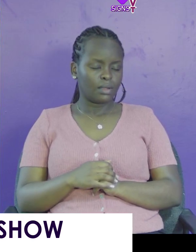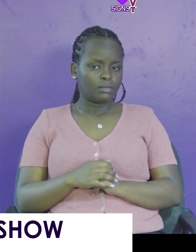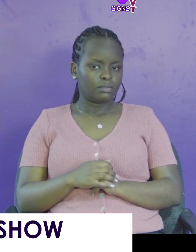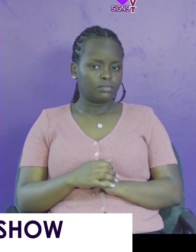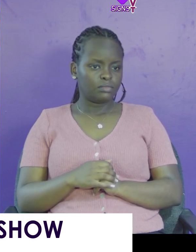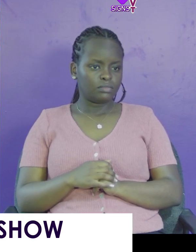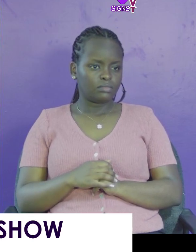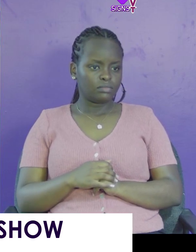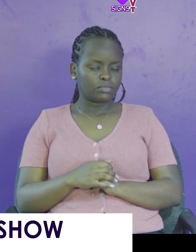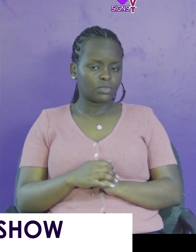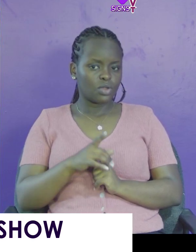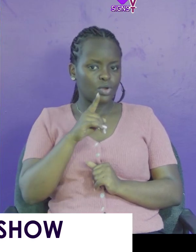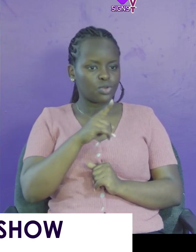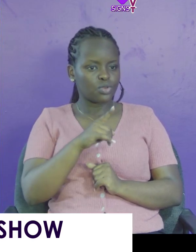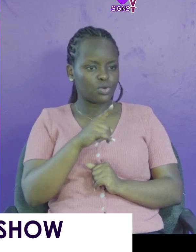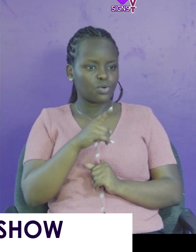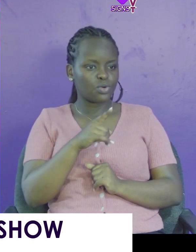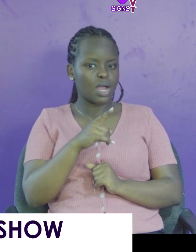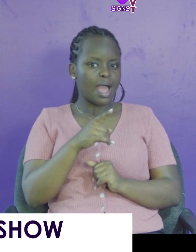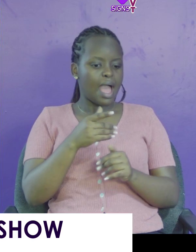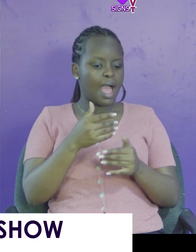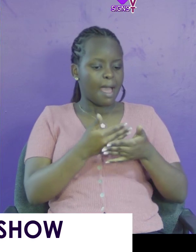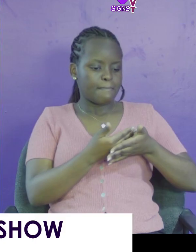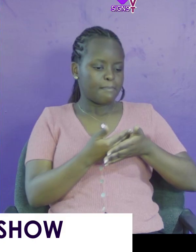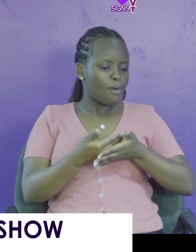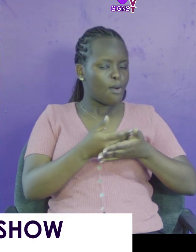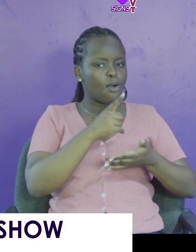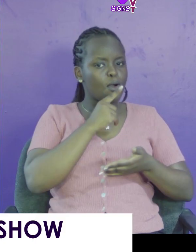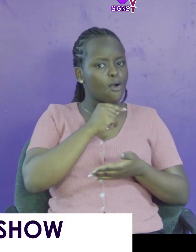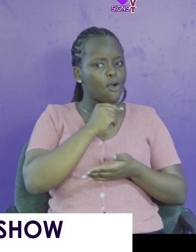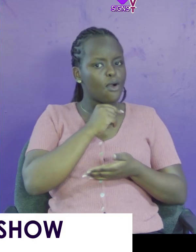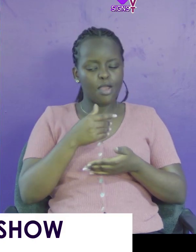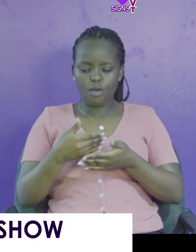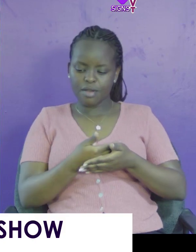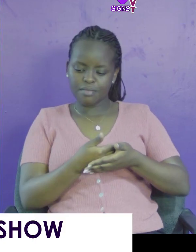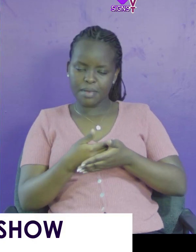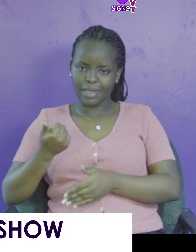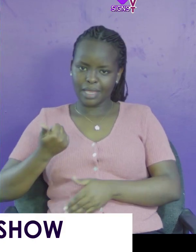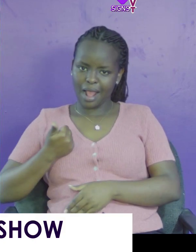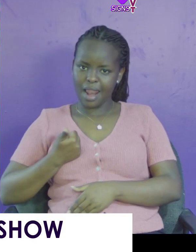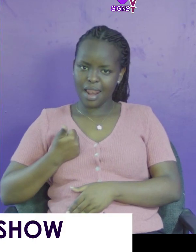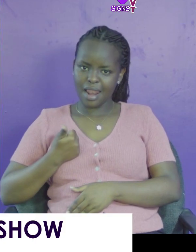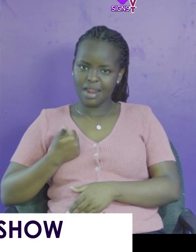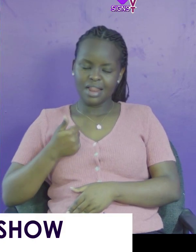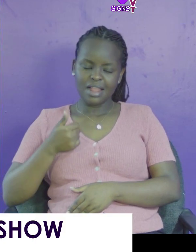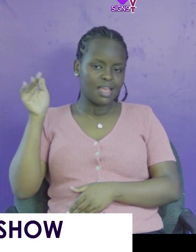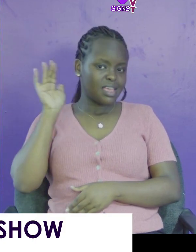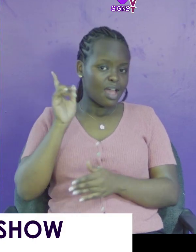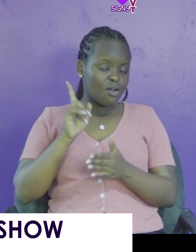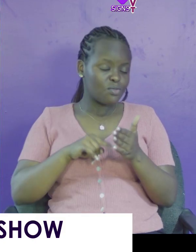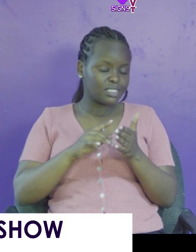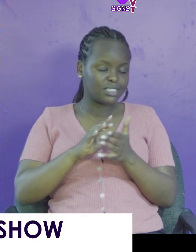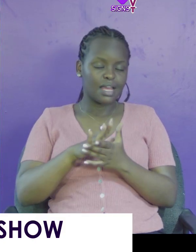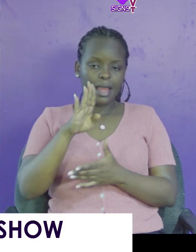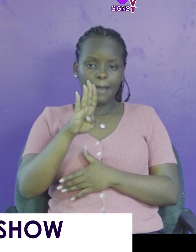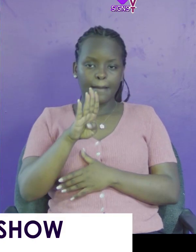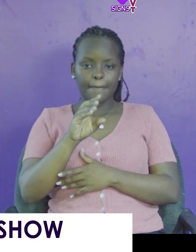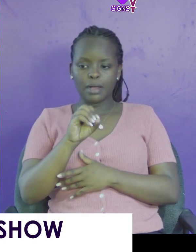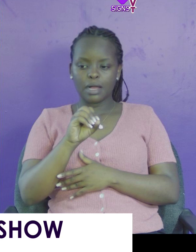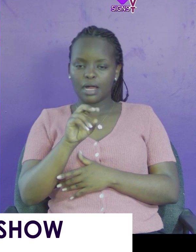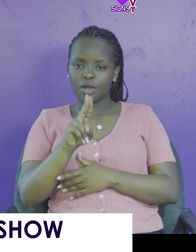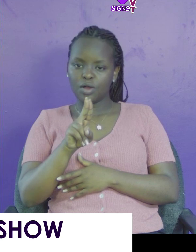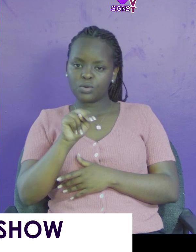did you give birth to a baby boy or a baby girl? You will hear a bouncing baby boy, you know. Yeah. So It's